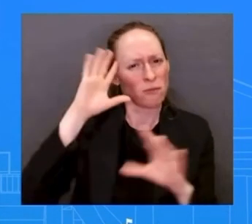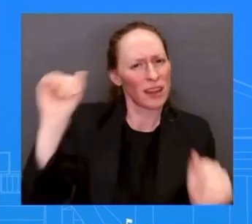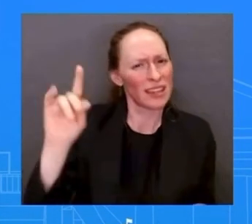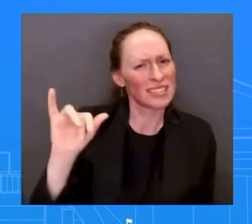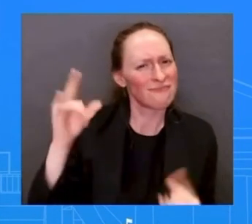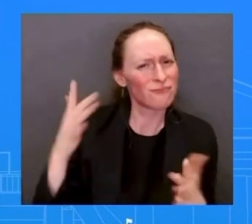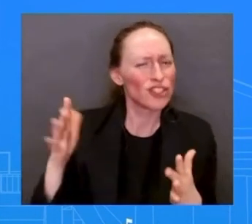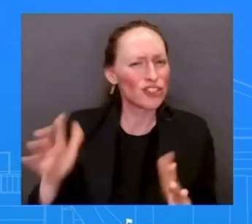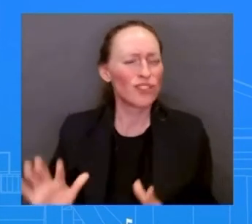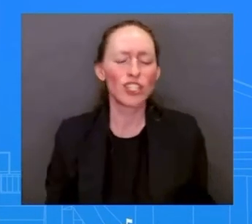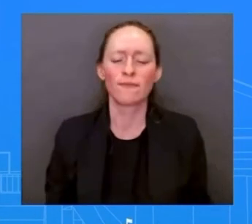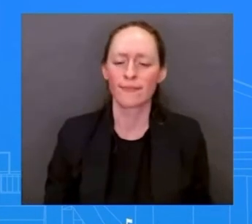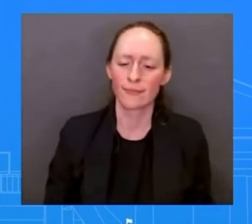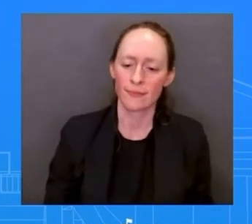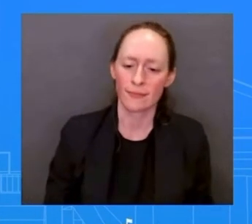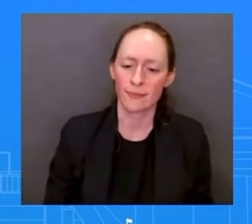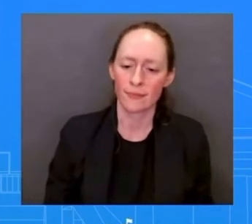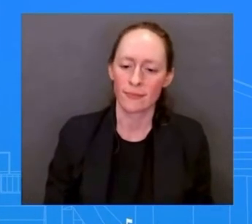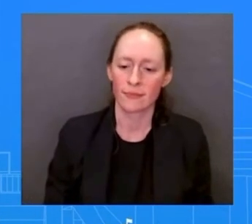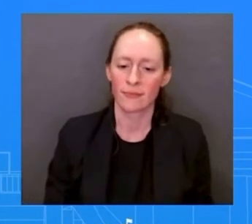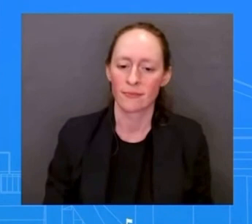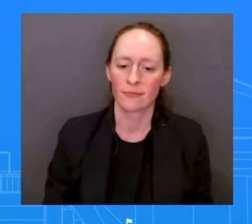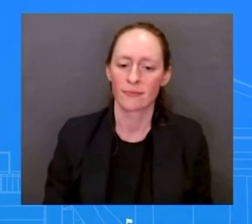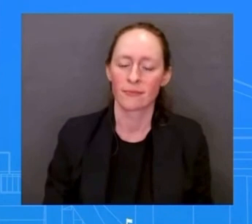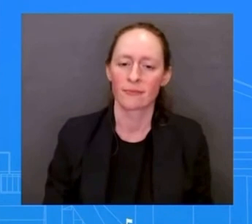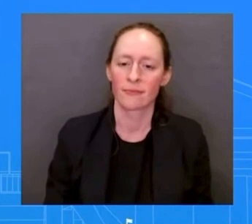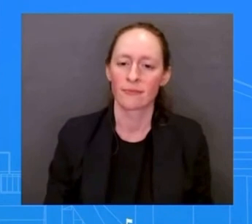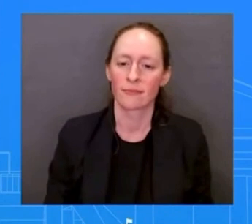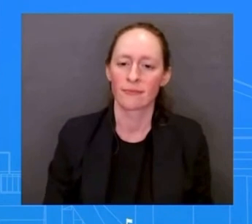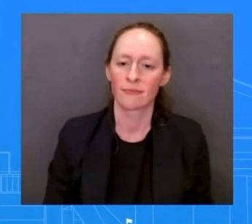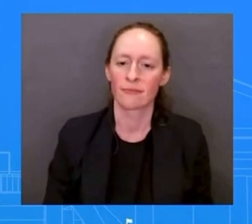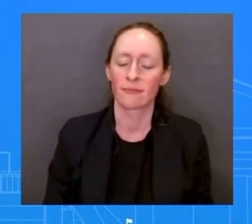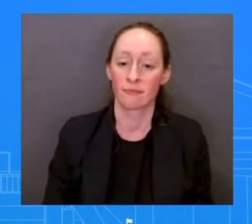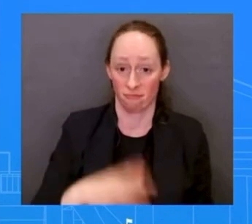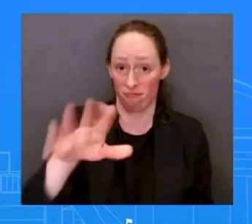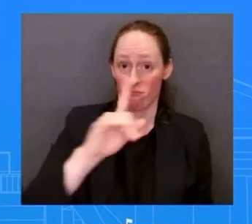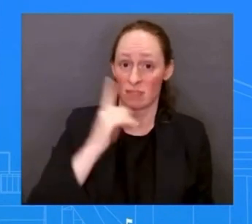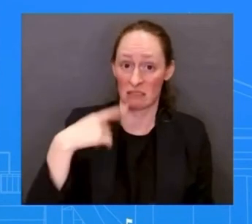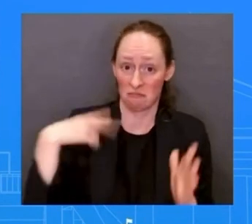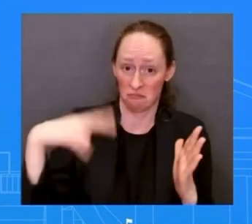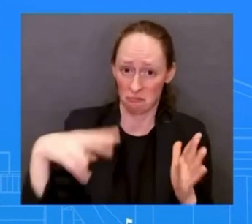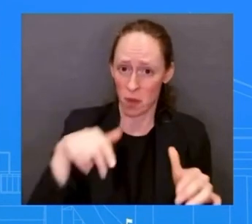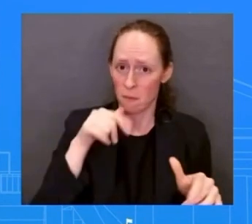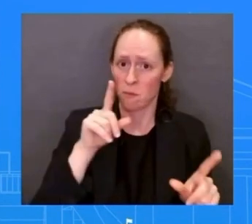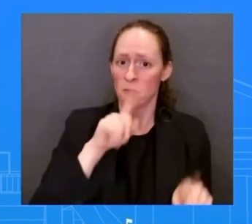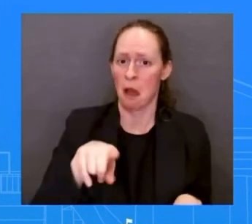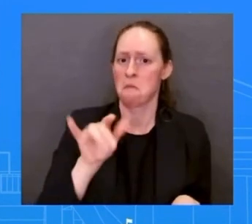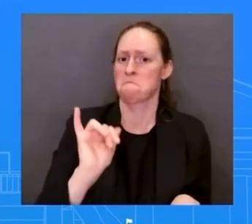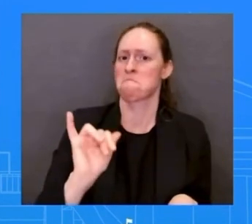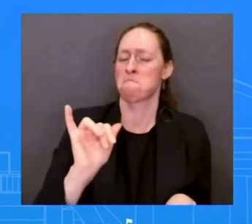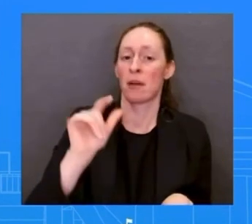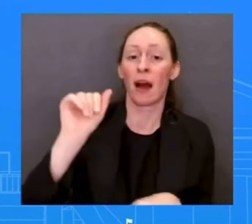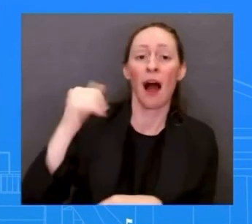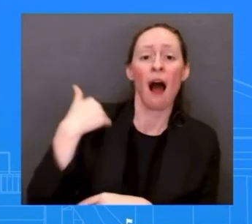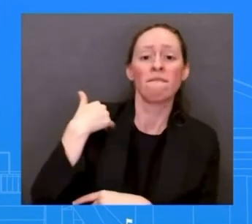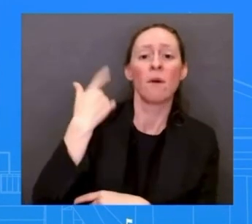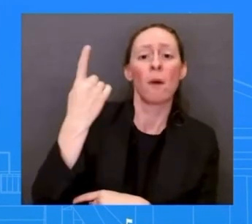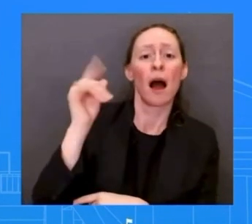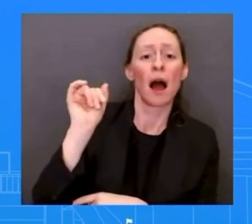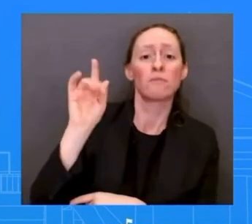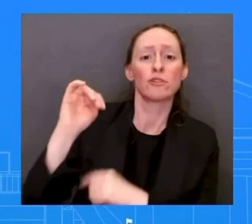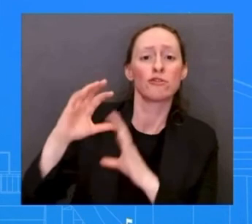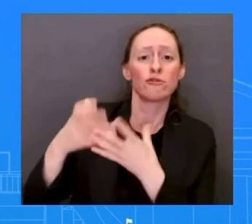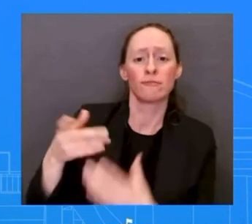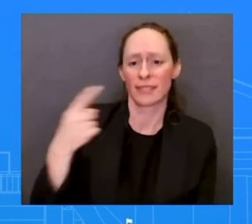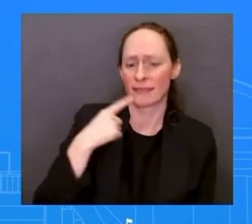says that senior administration officials were to blame for the chaotic exit, for failing to decide which Afghans should be